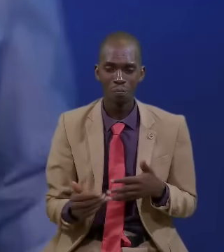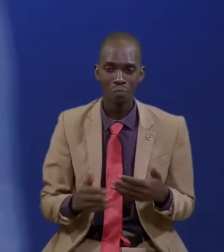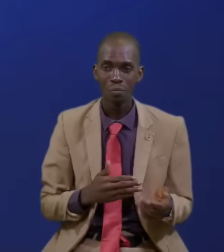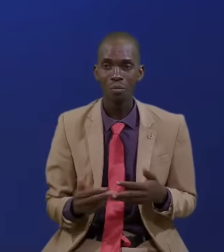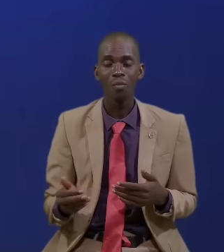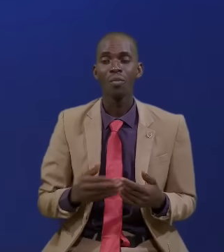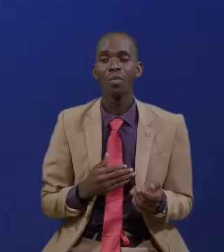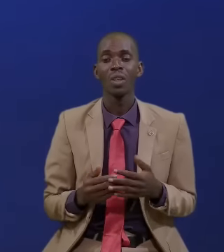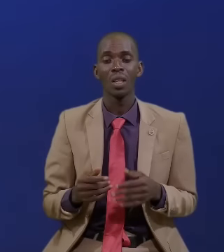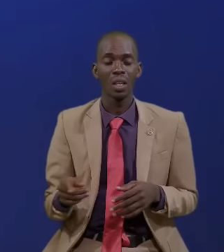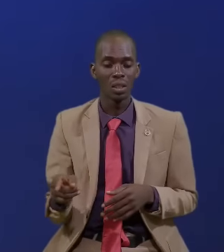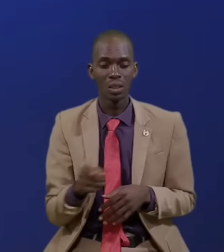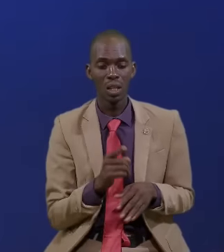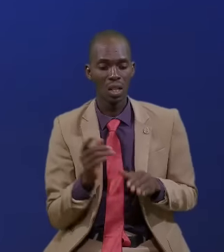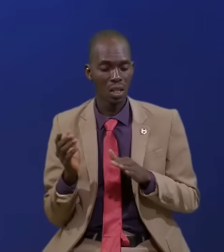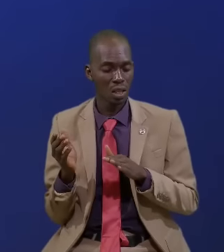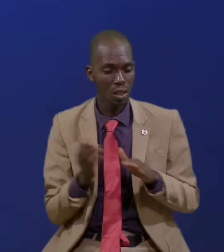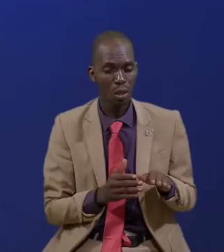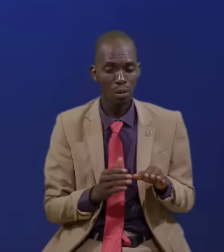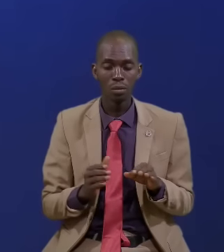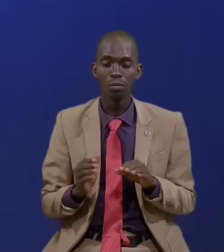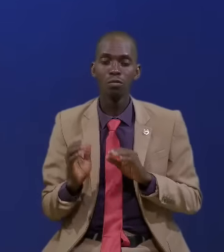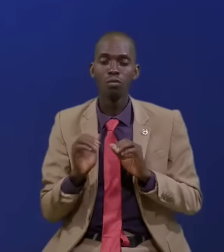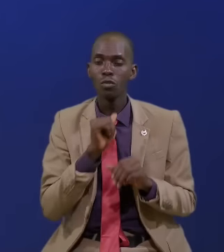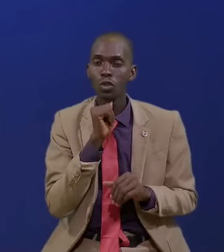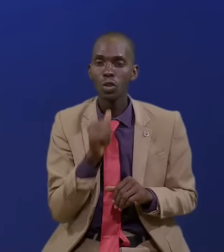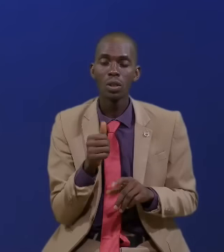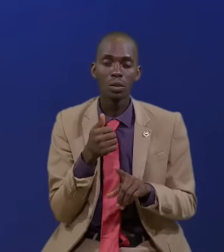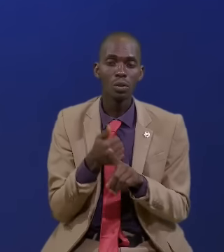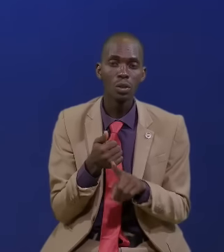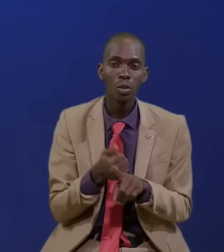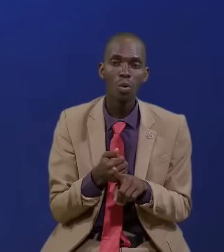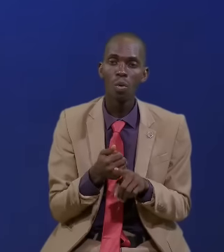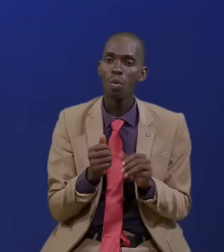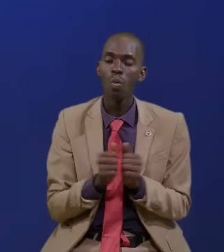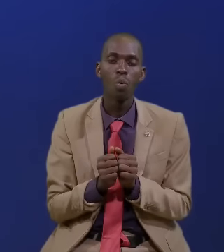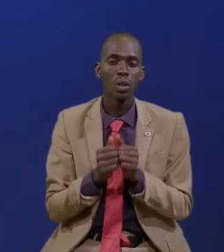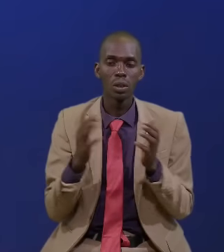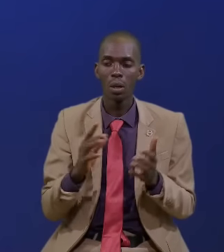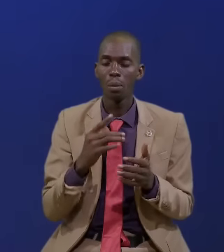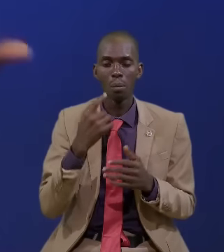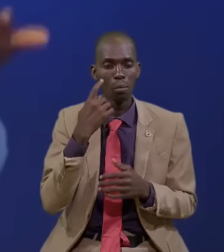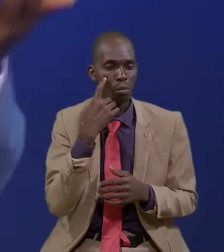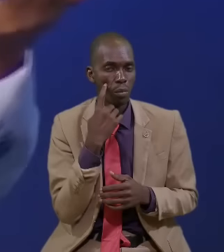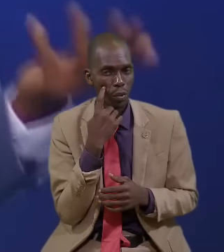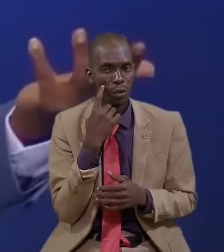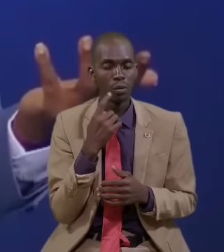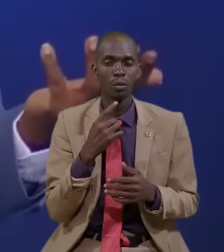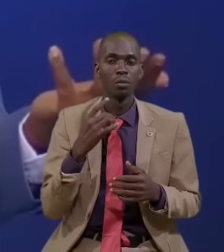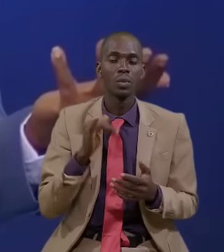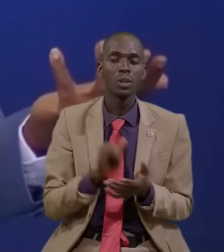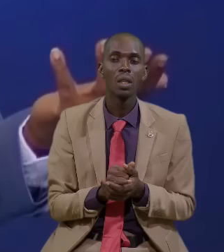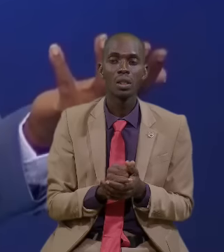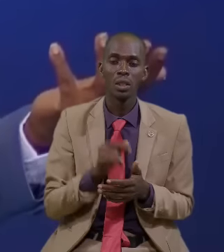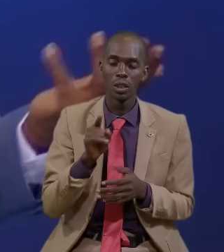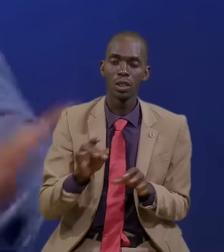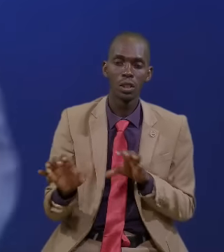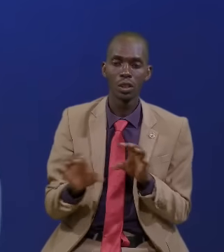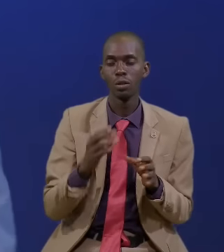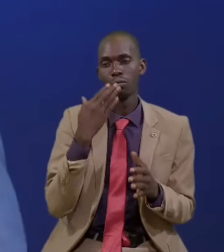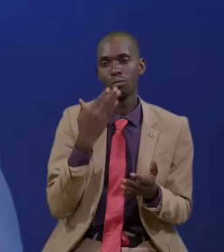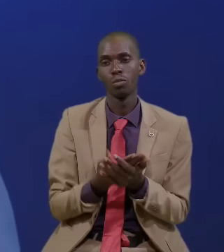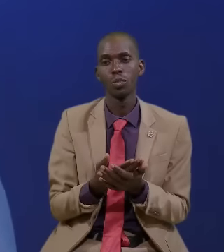left not himself without witness, in that he did good, talking about